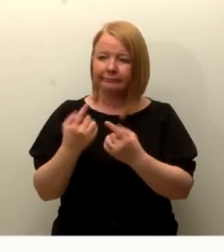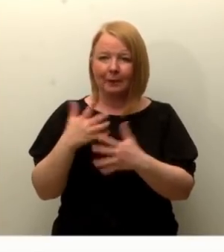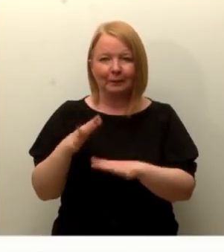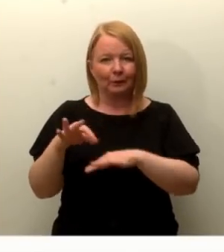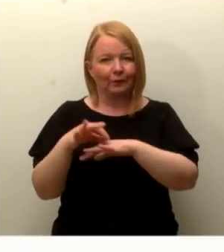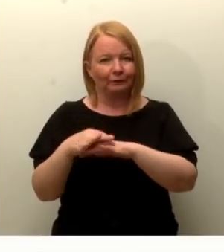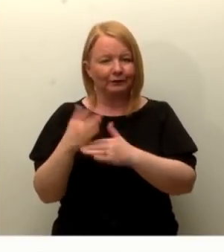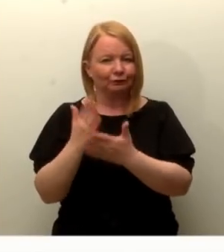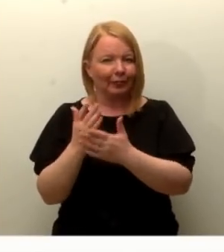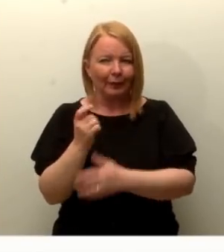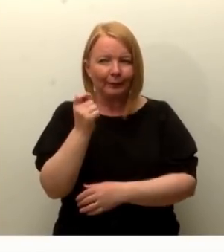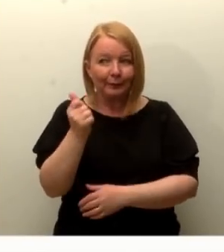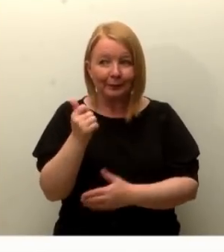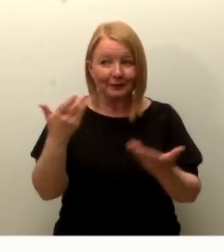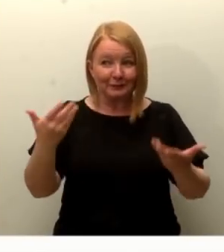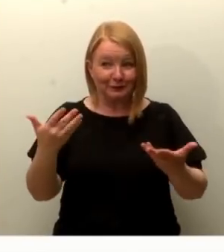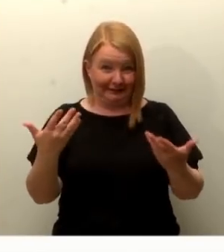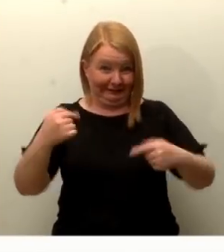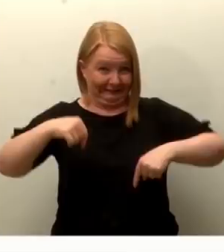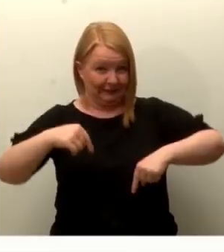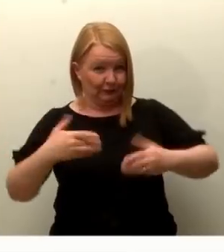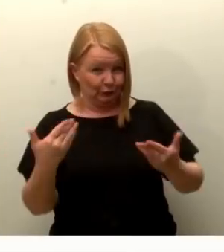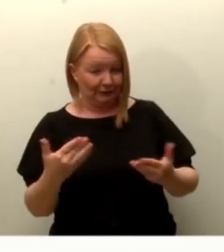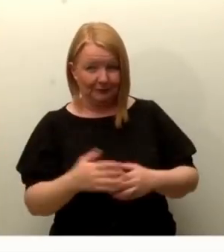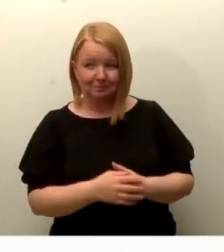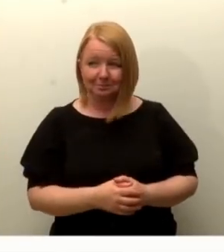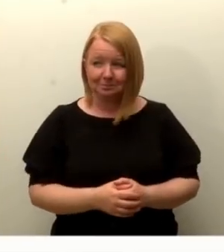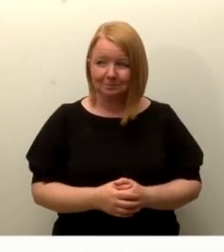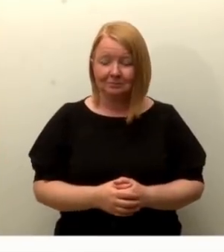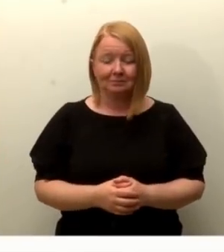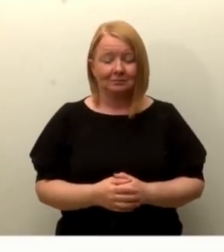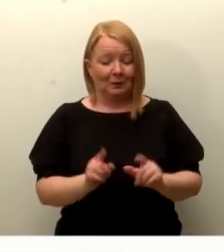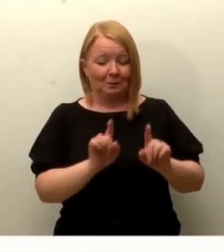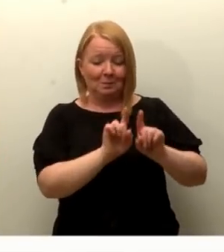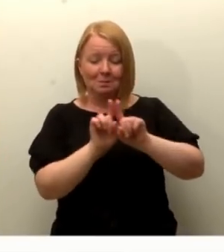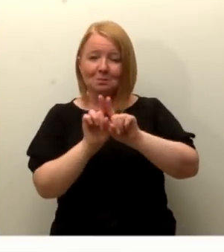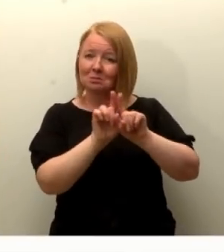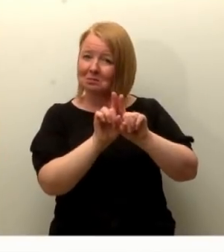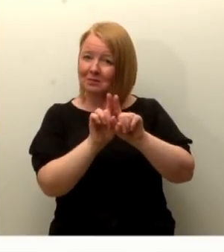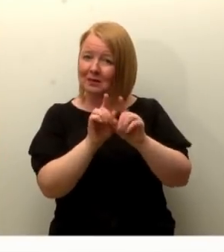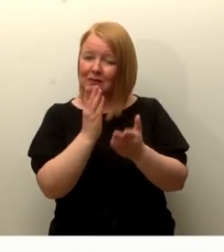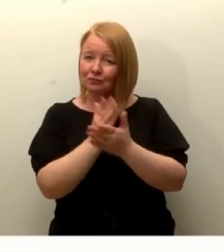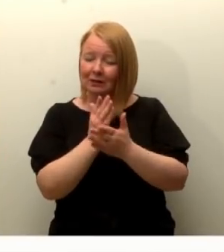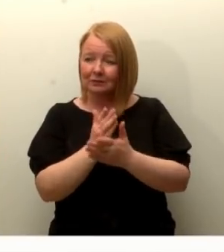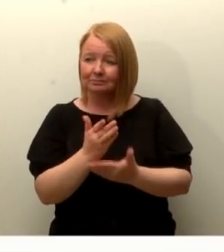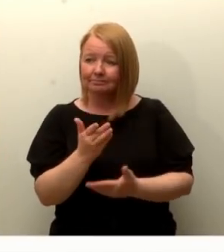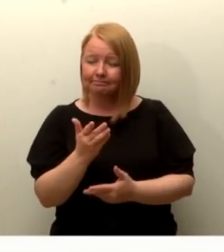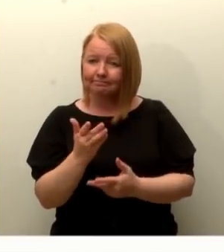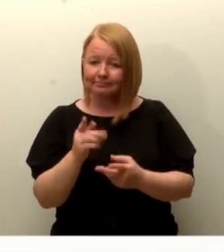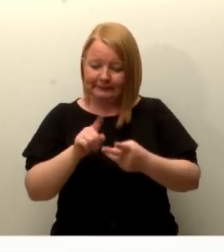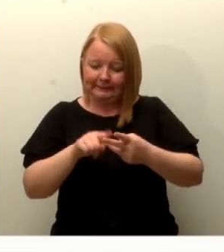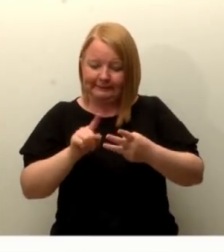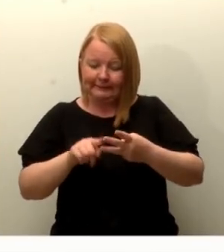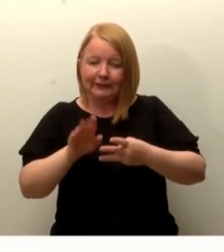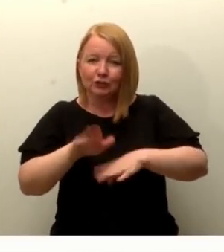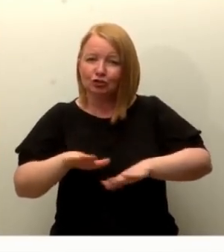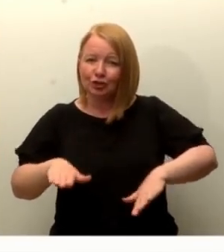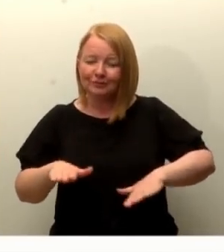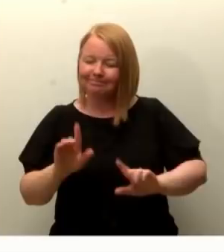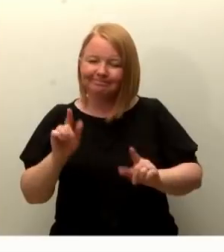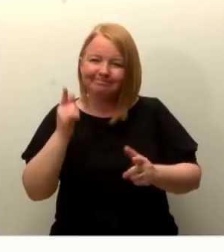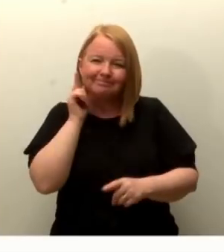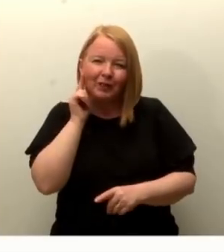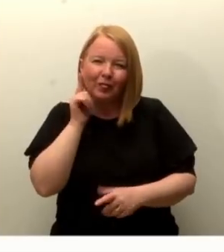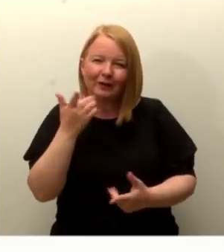key successes, and she's here with us today, Aman and Anaya were less fortunate, and I know that they were